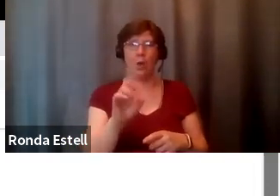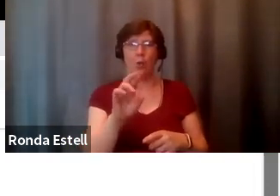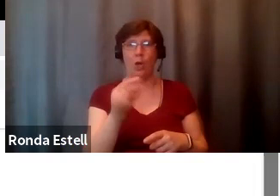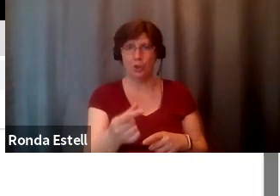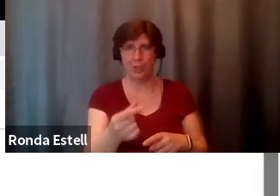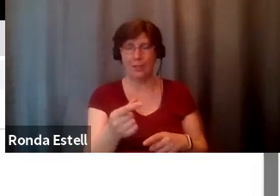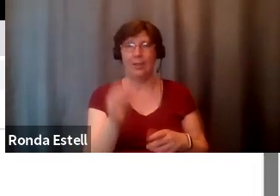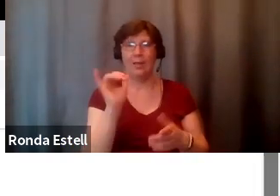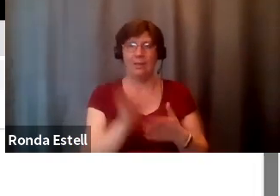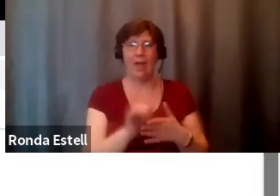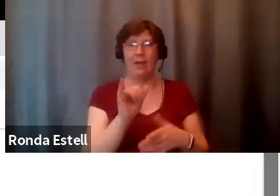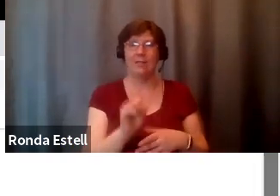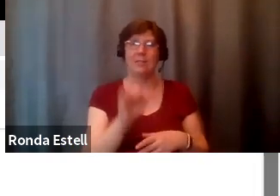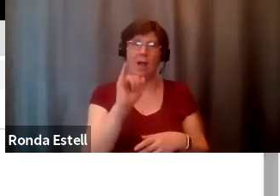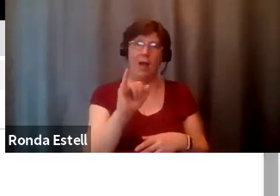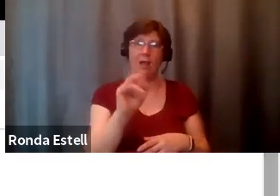is